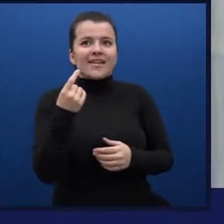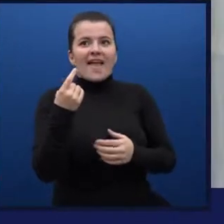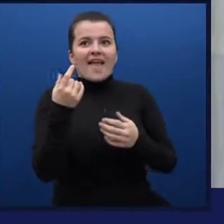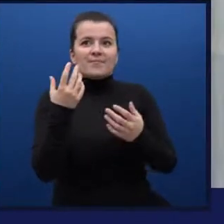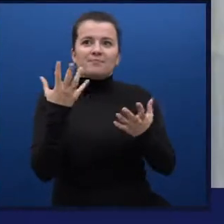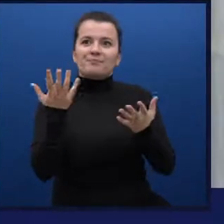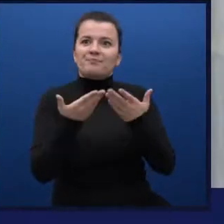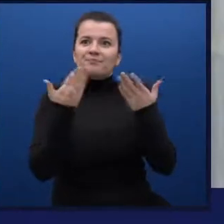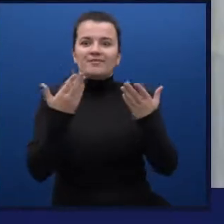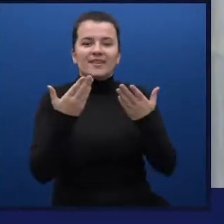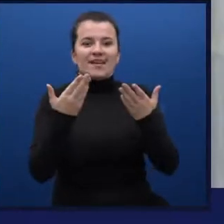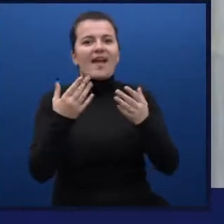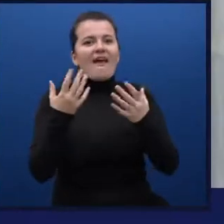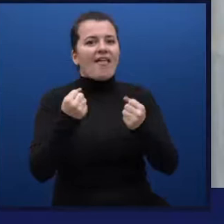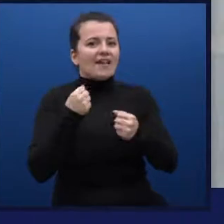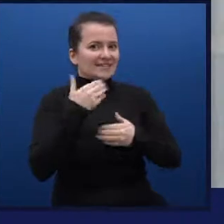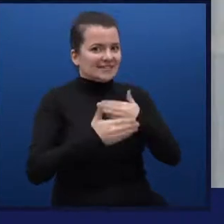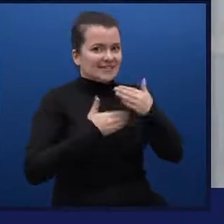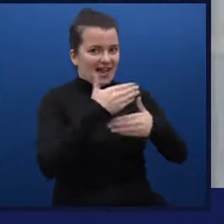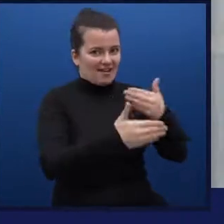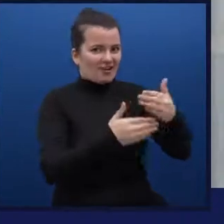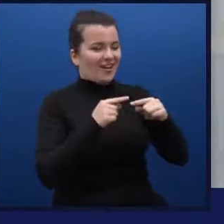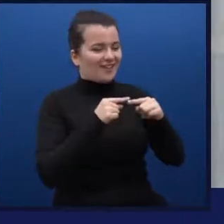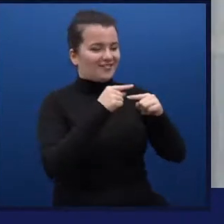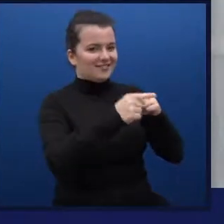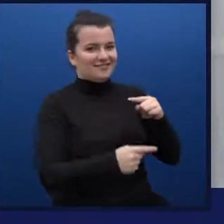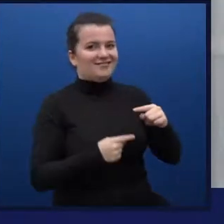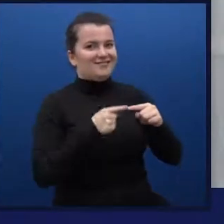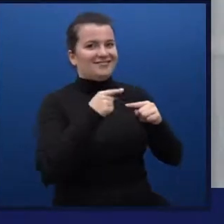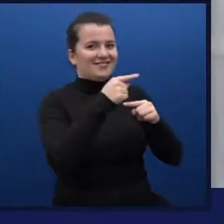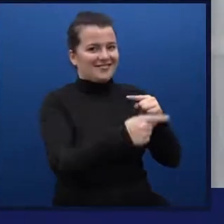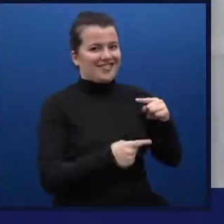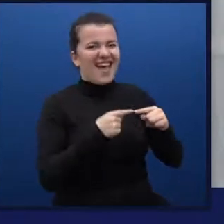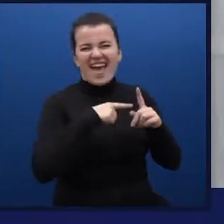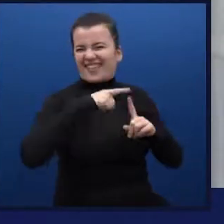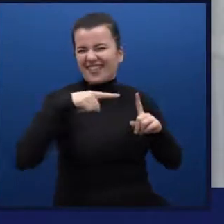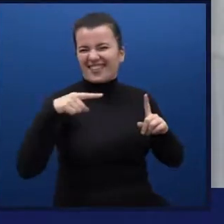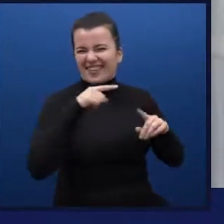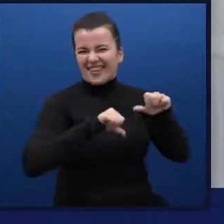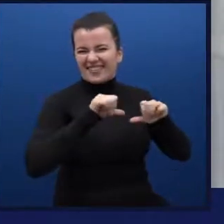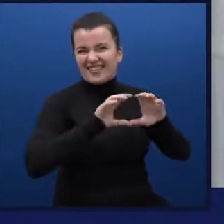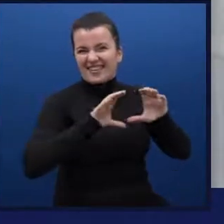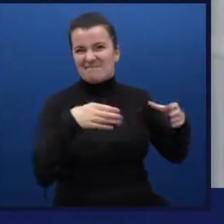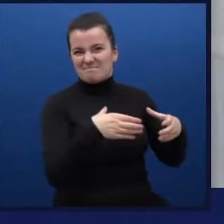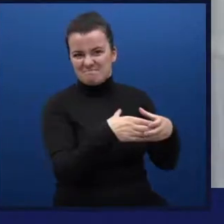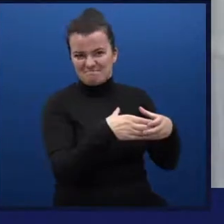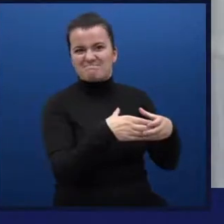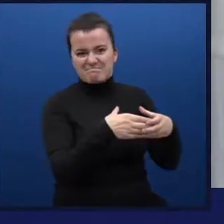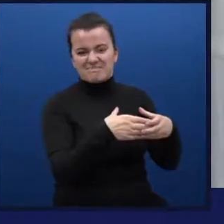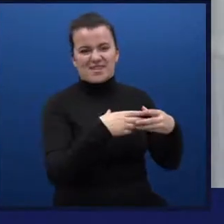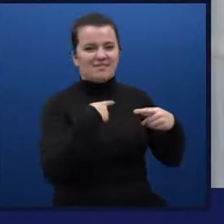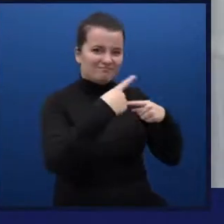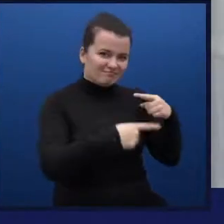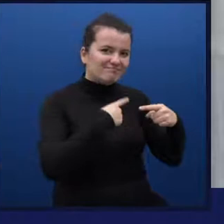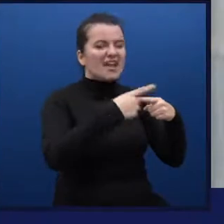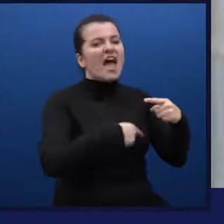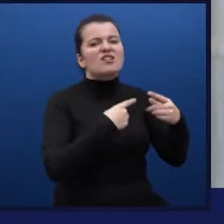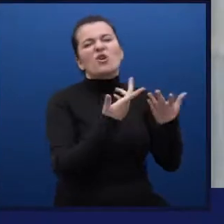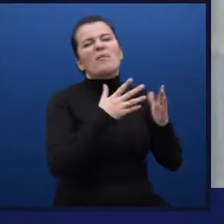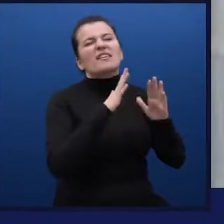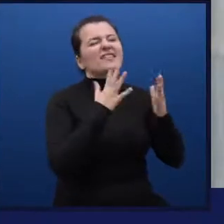with data science teams. So, you know, depending on the maturity of the data science team and the size of the